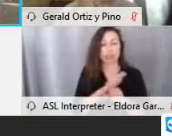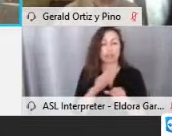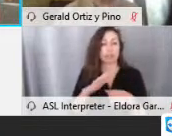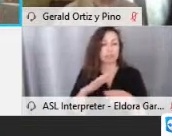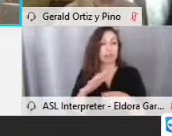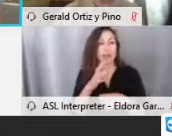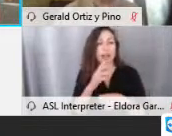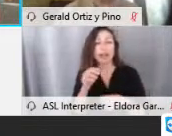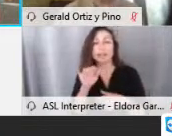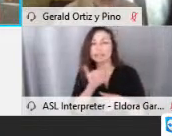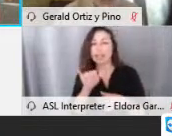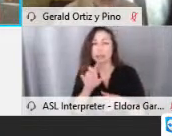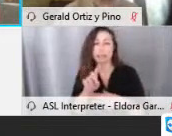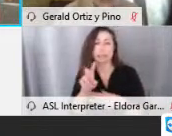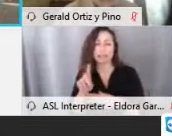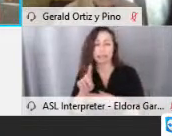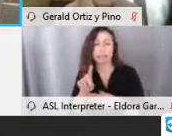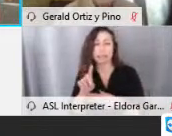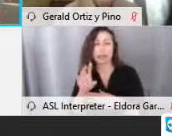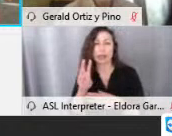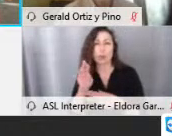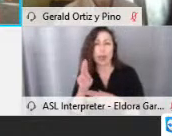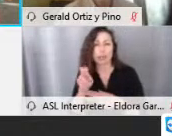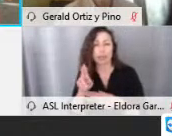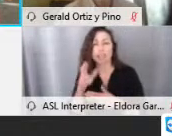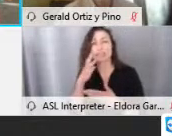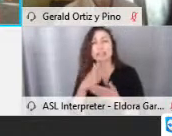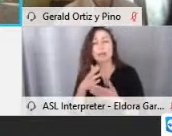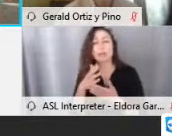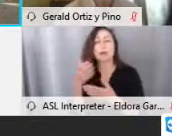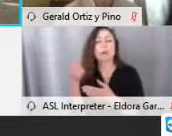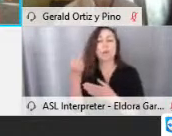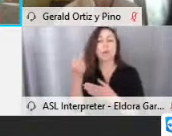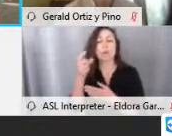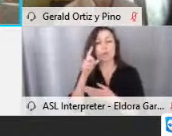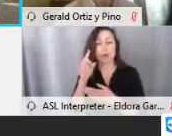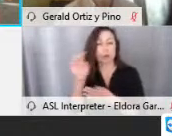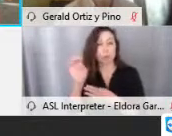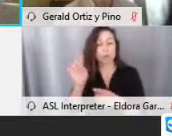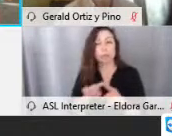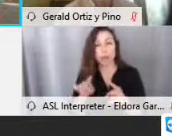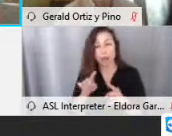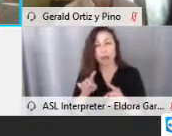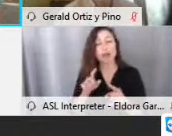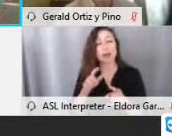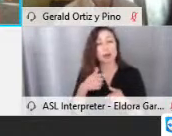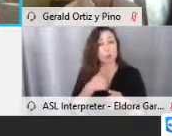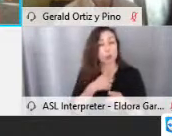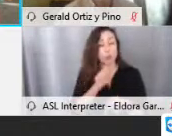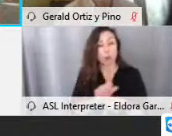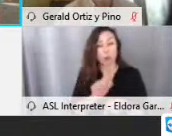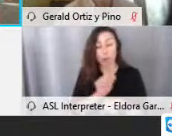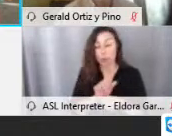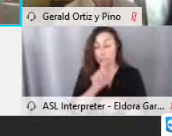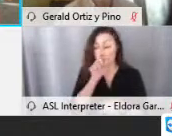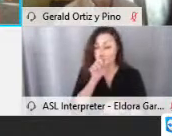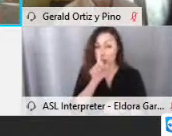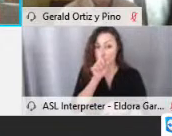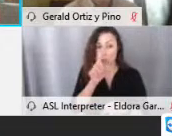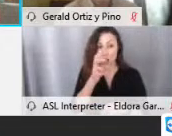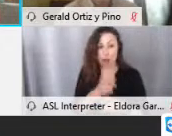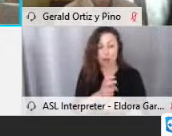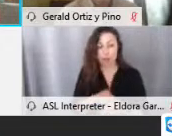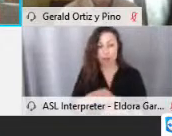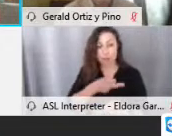likely that there are some slots that are held in case of emergencies, but I know the team is working really, really hard